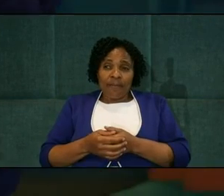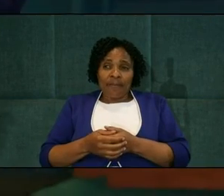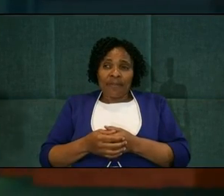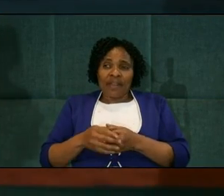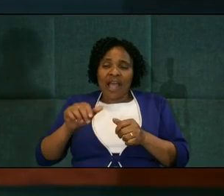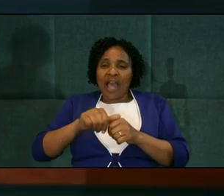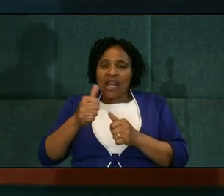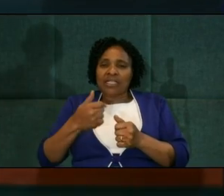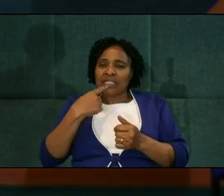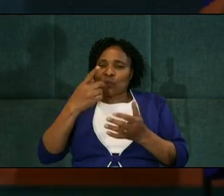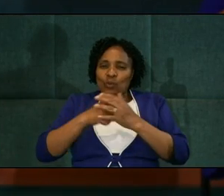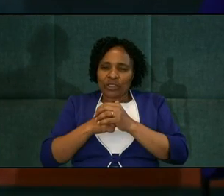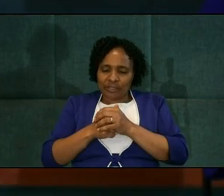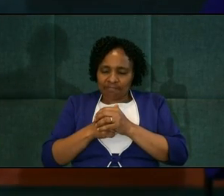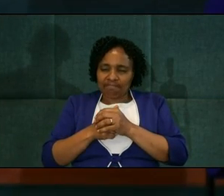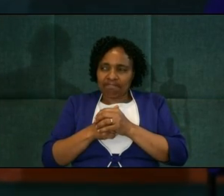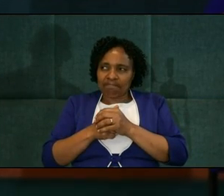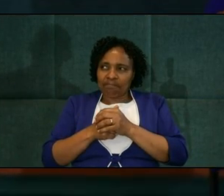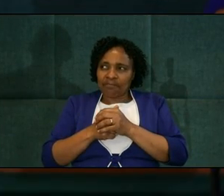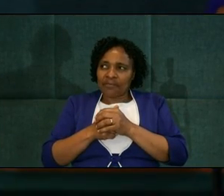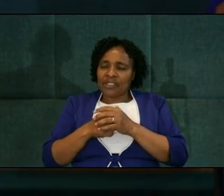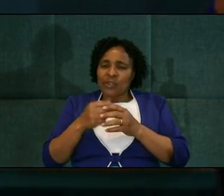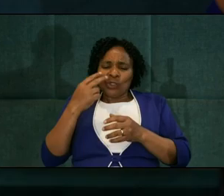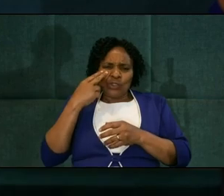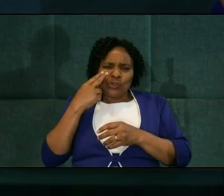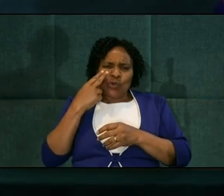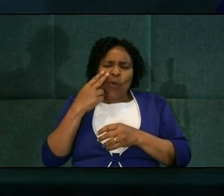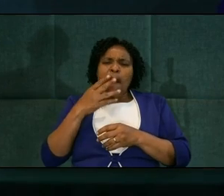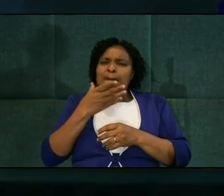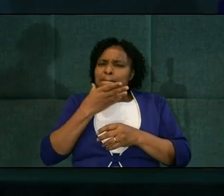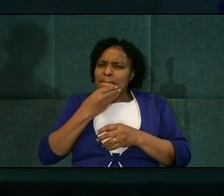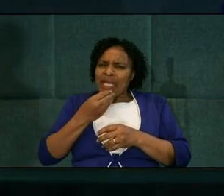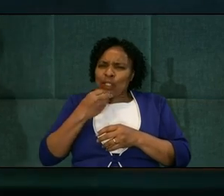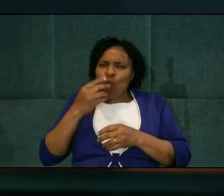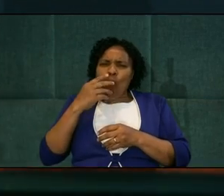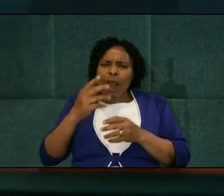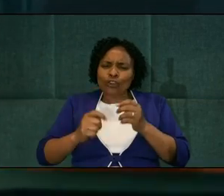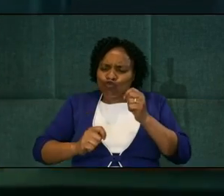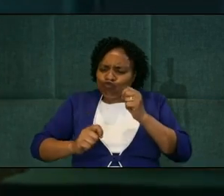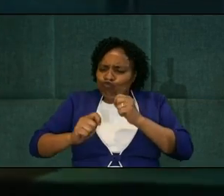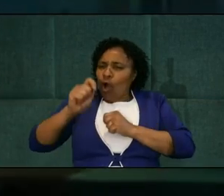And not only that, they said, and we saw in it men who are giants.